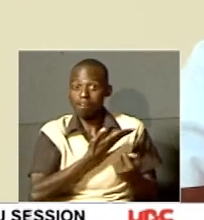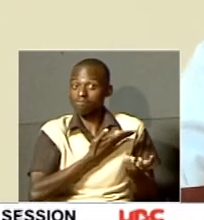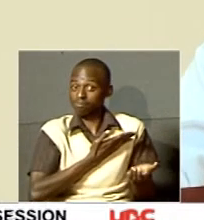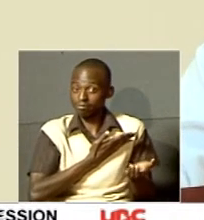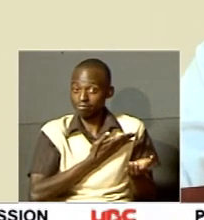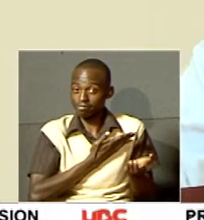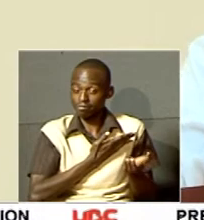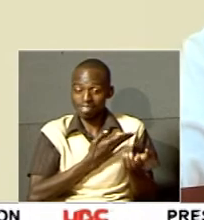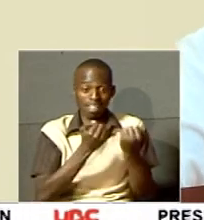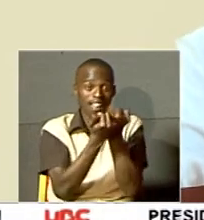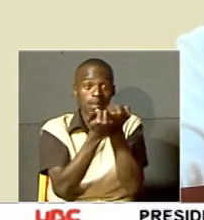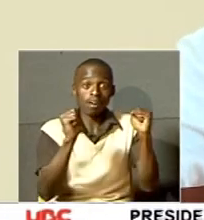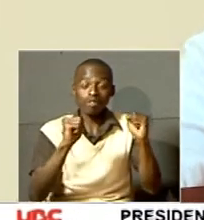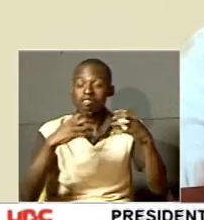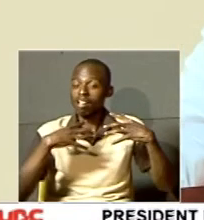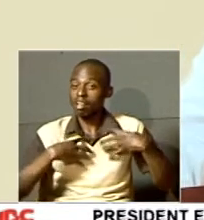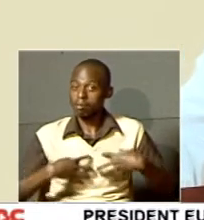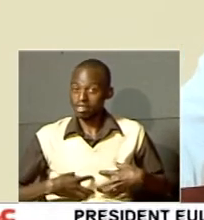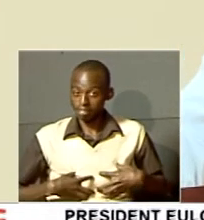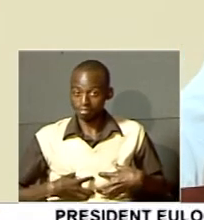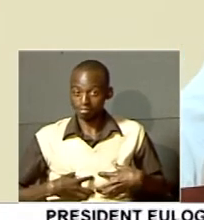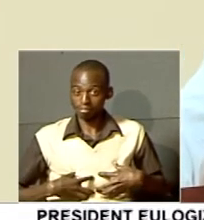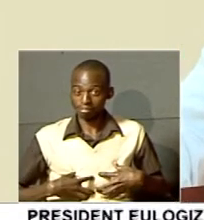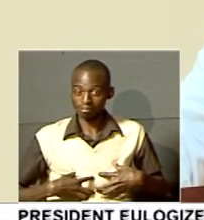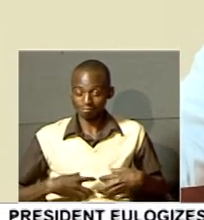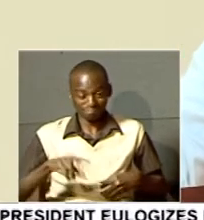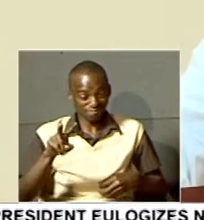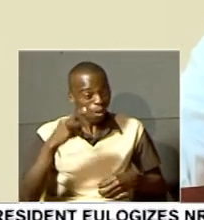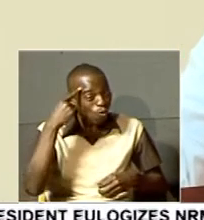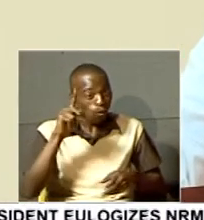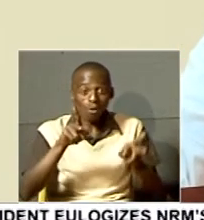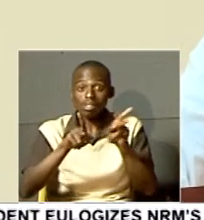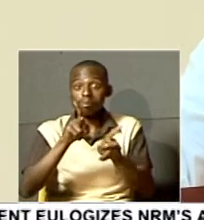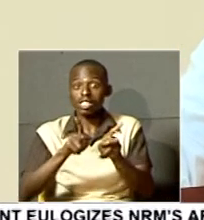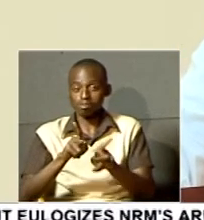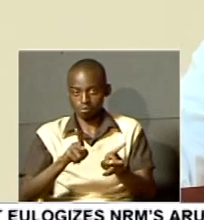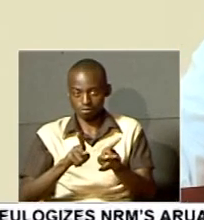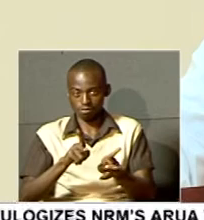So the liberation army is an army of the people.